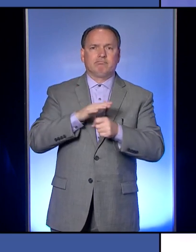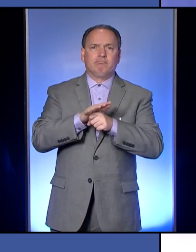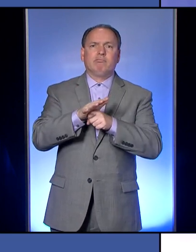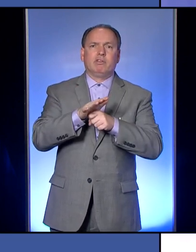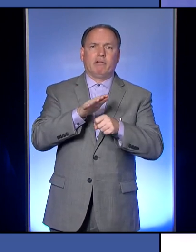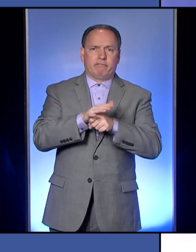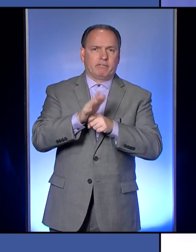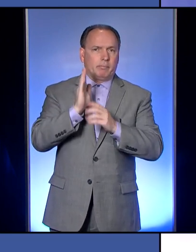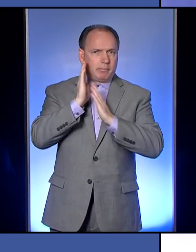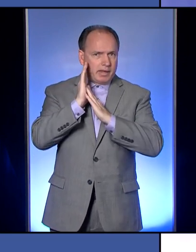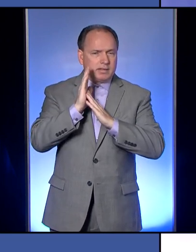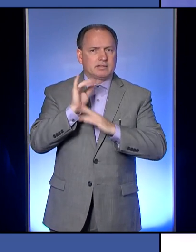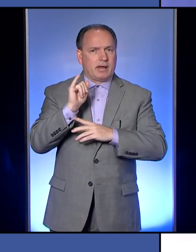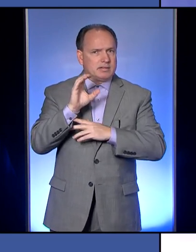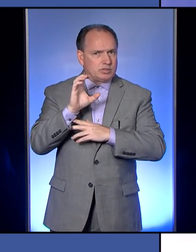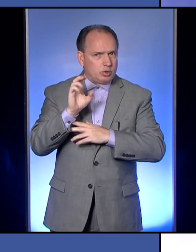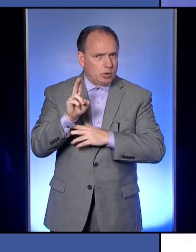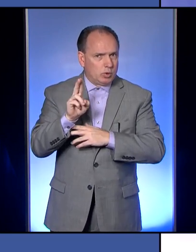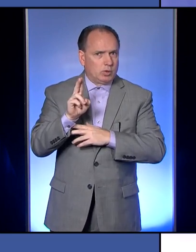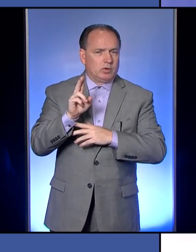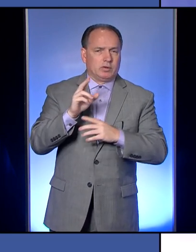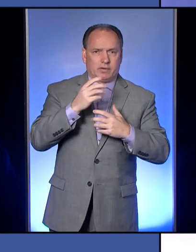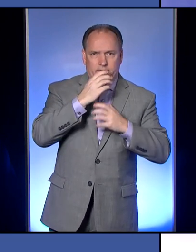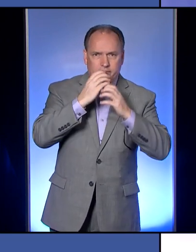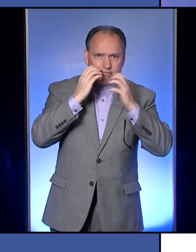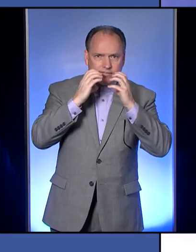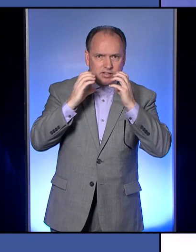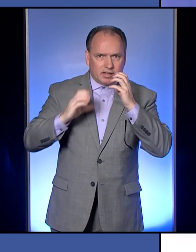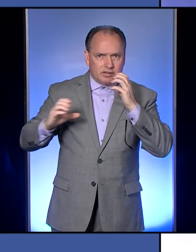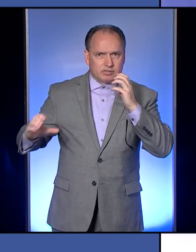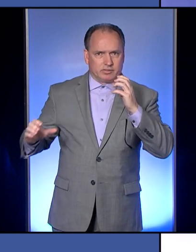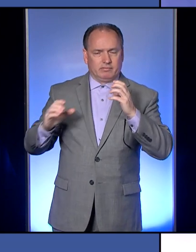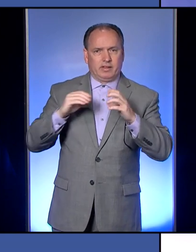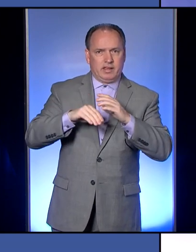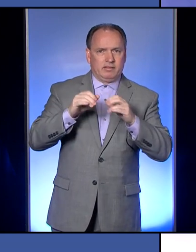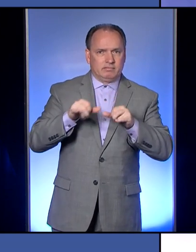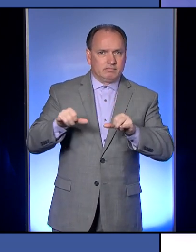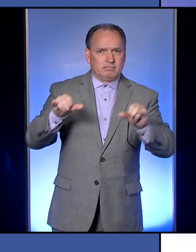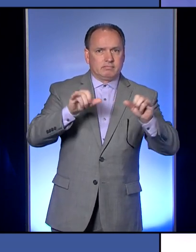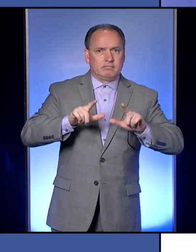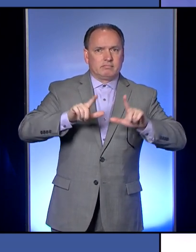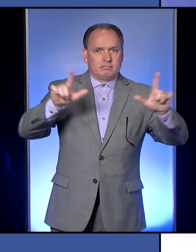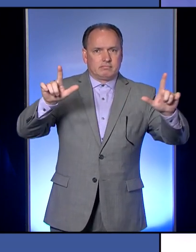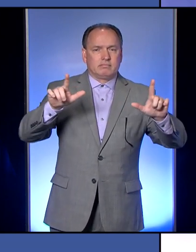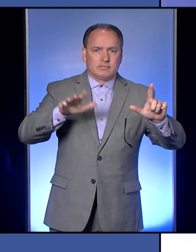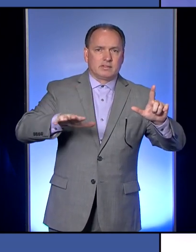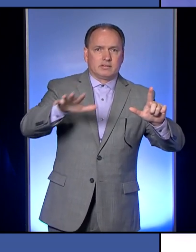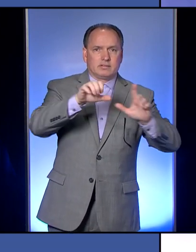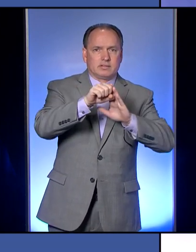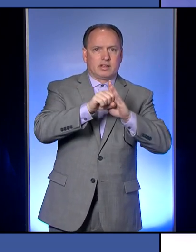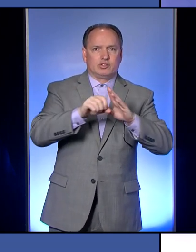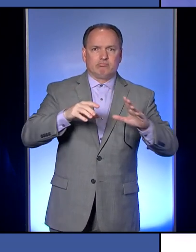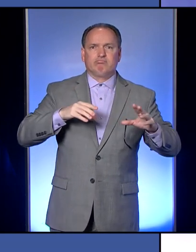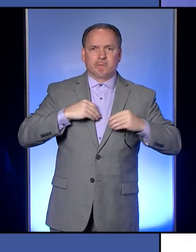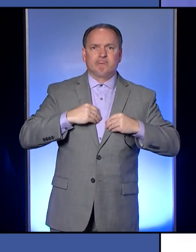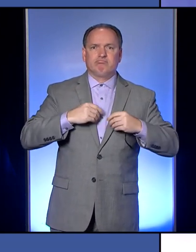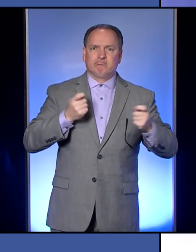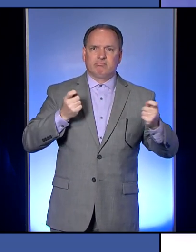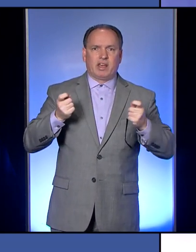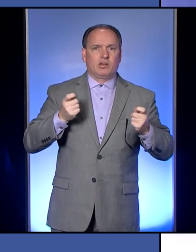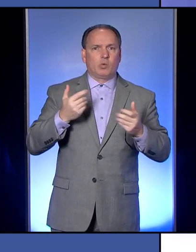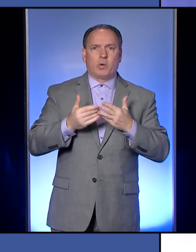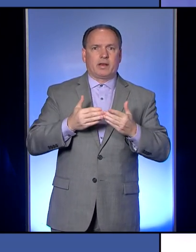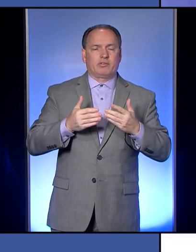with beds, ICUs, ventilators in the Commonwealth of Pennsylvania to handle whatever peak that we